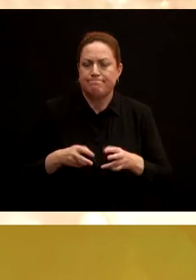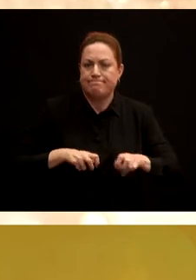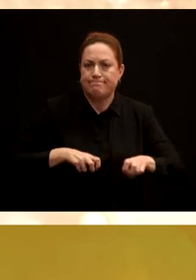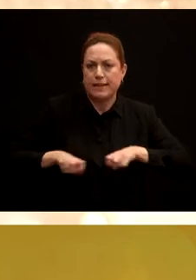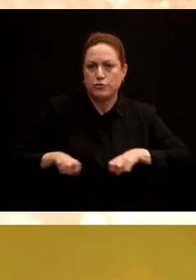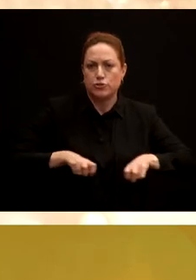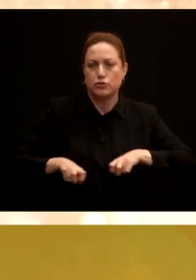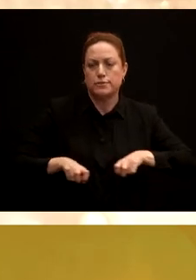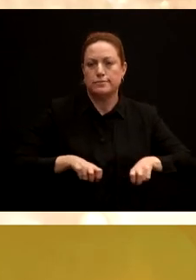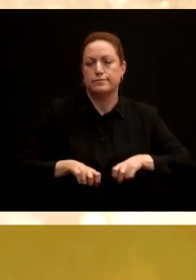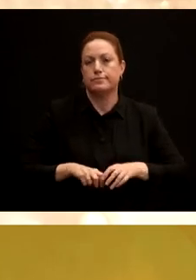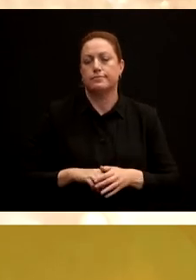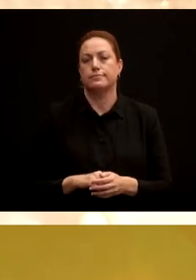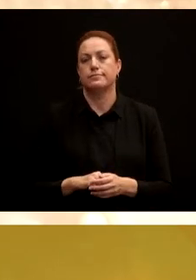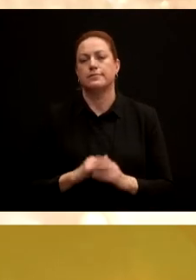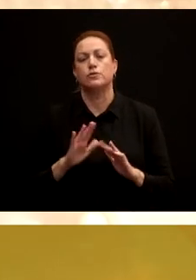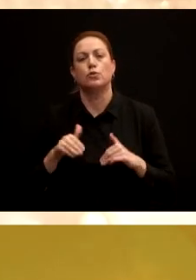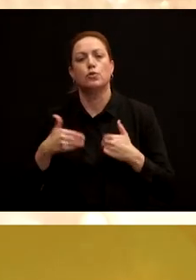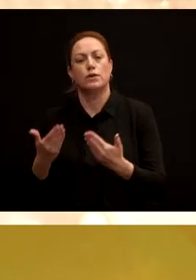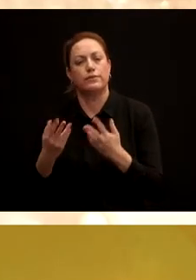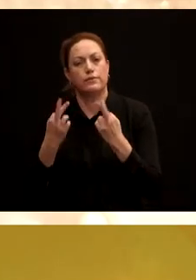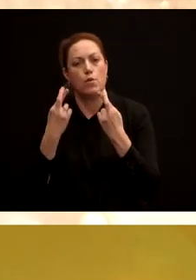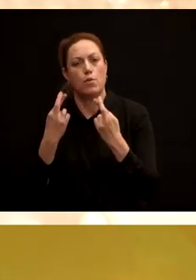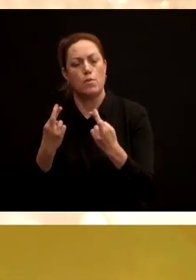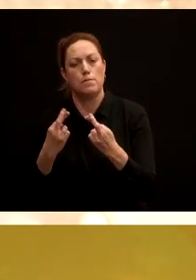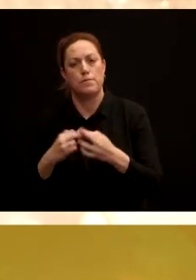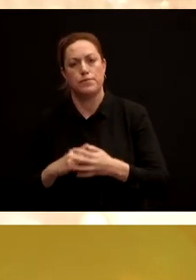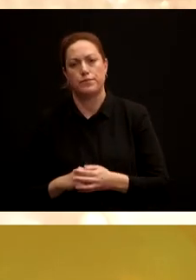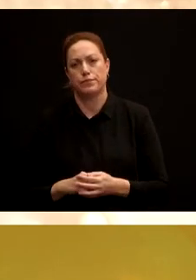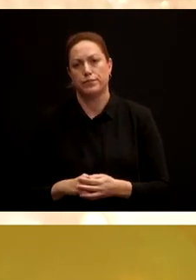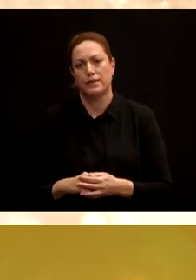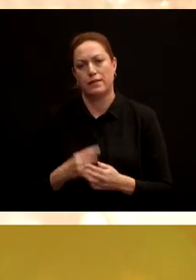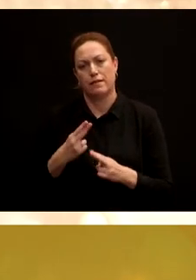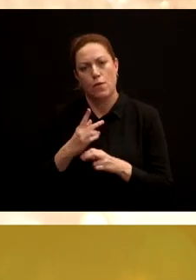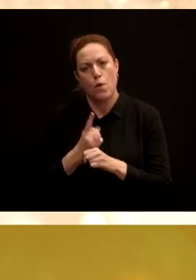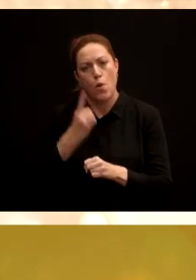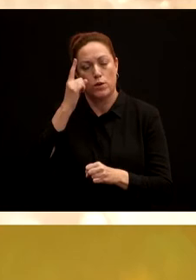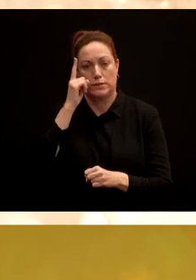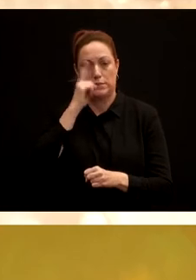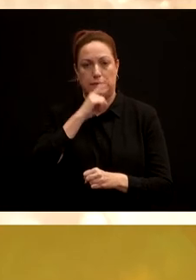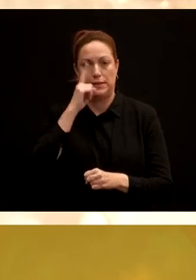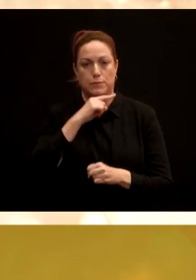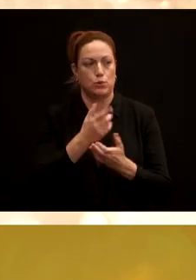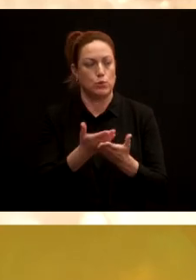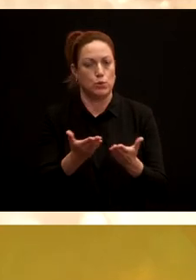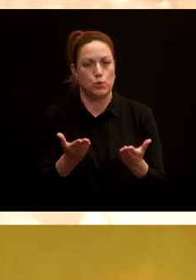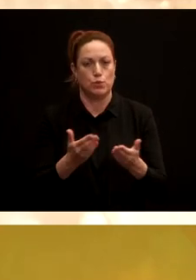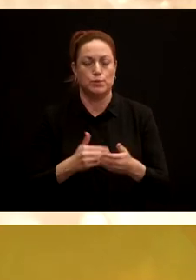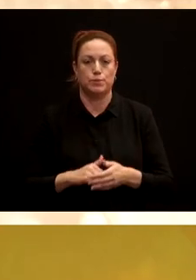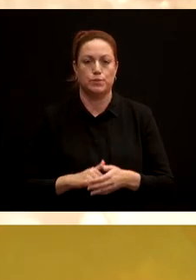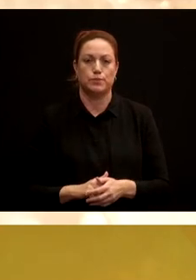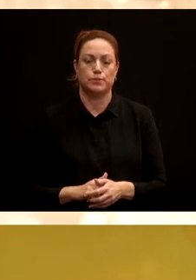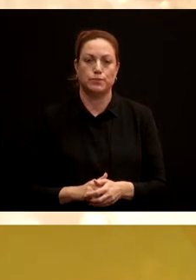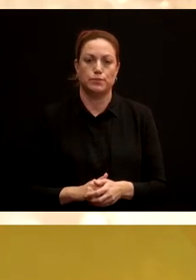and to restore hope to God's people.